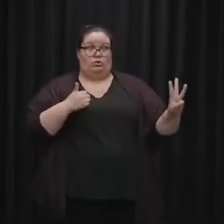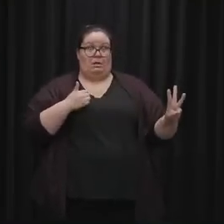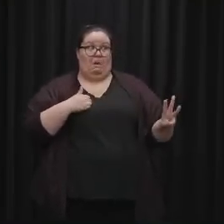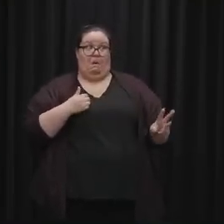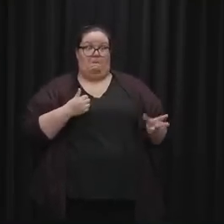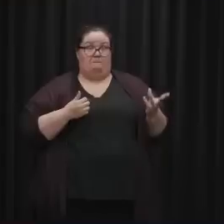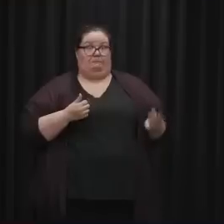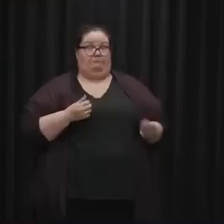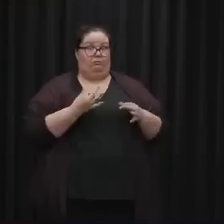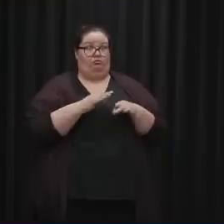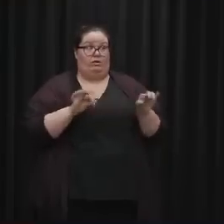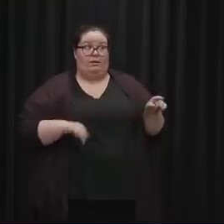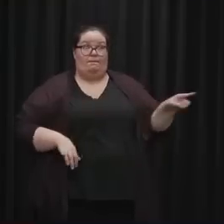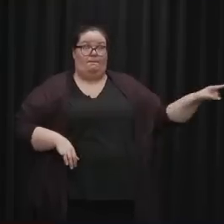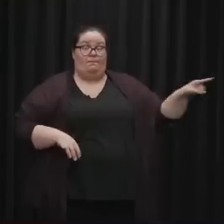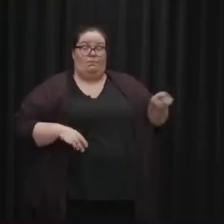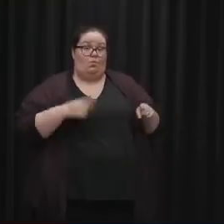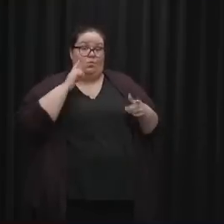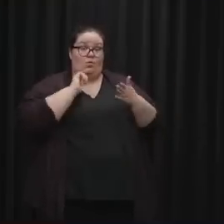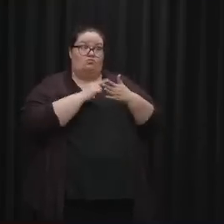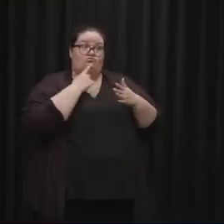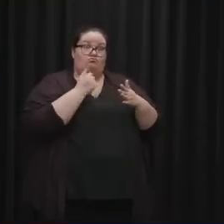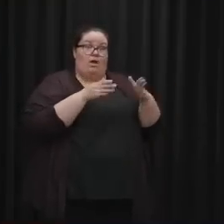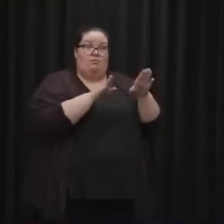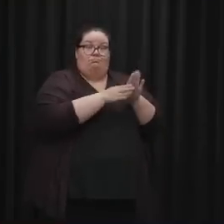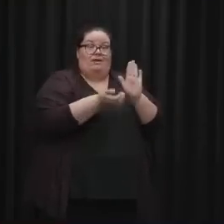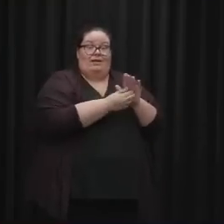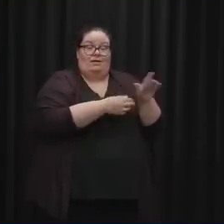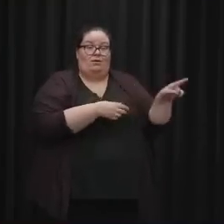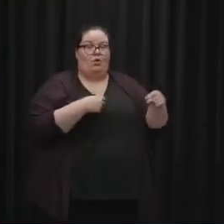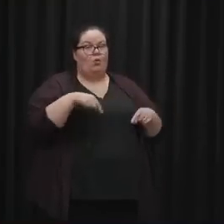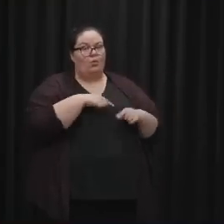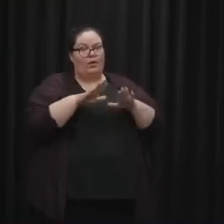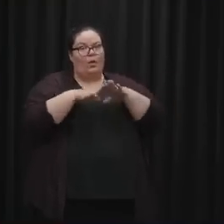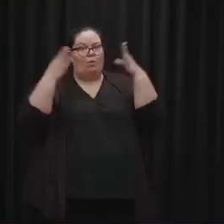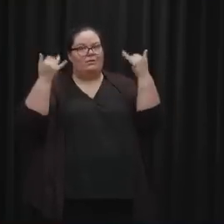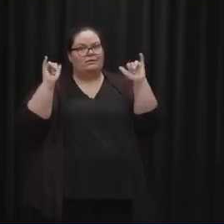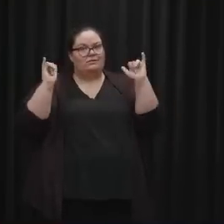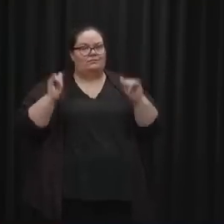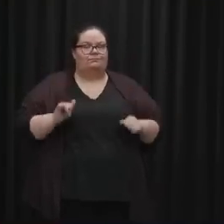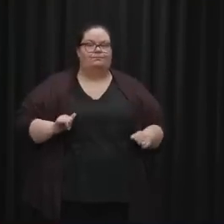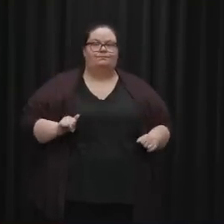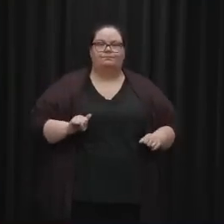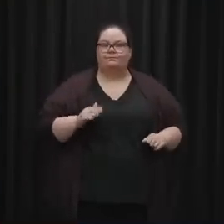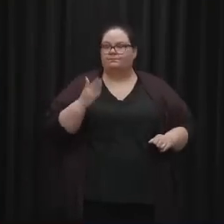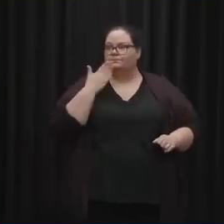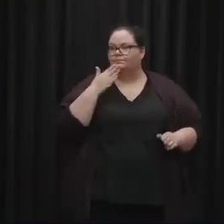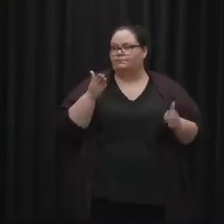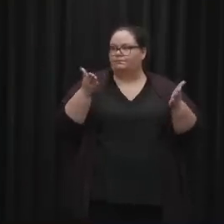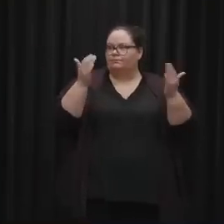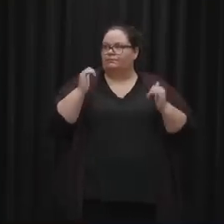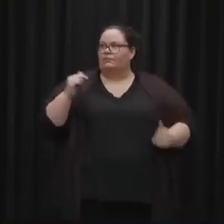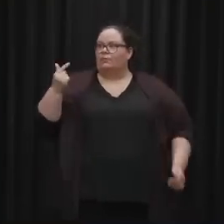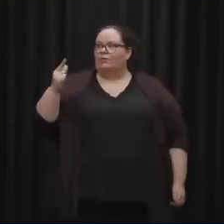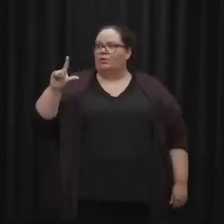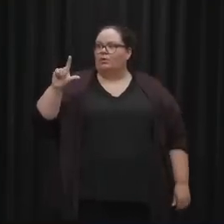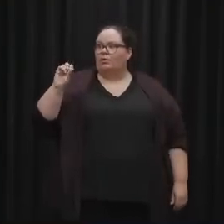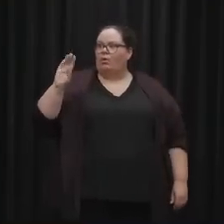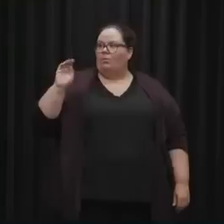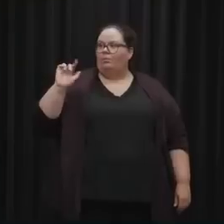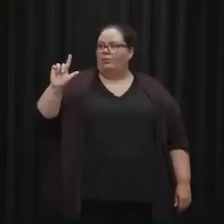country, but we're opening up with COVID. That's our goal. Thank you, Ms. Urquhart. Shelley Steeves, Global